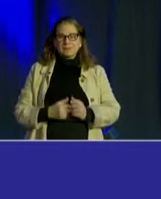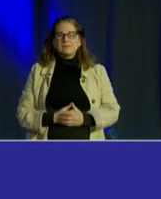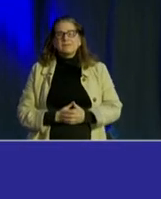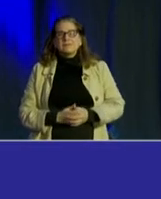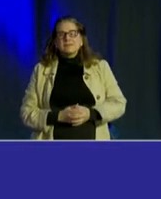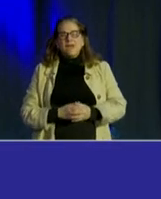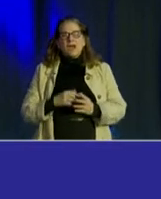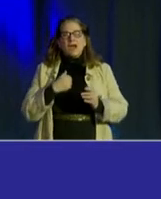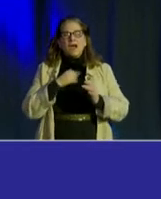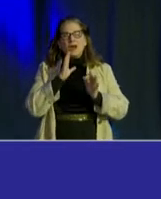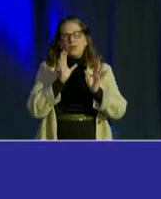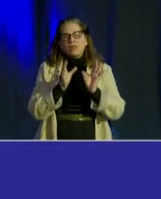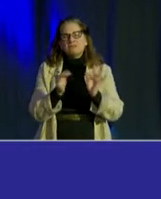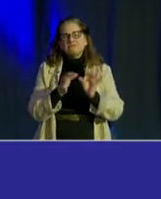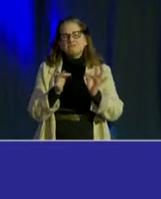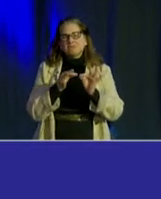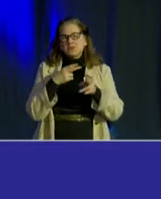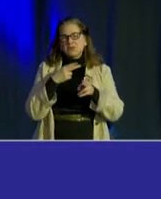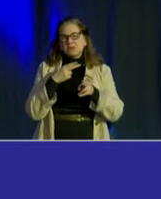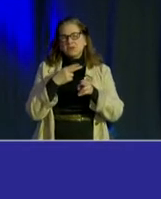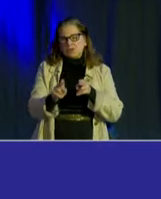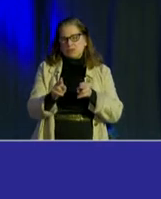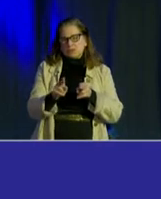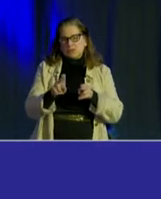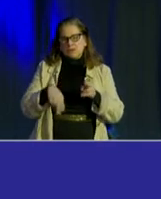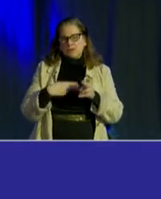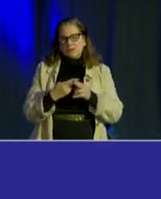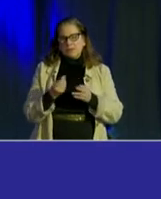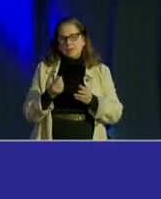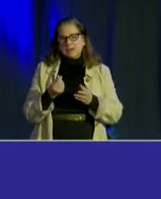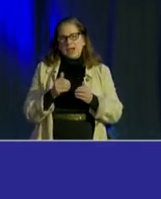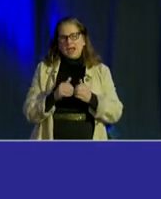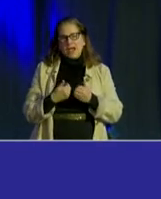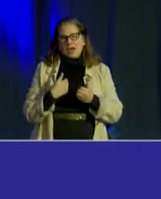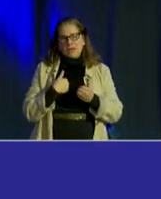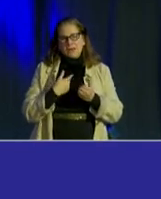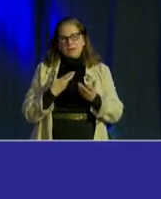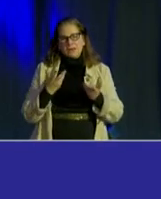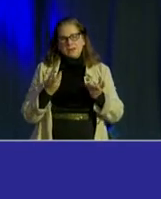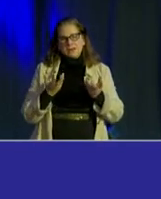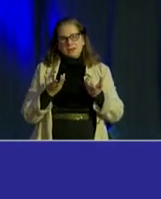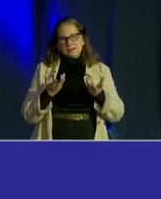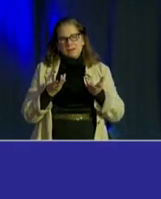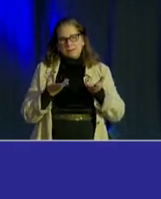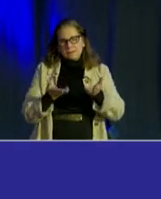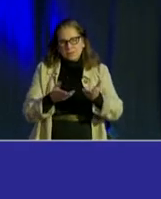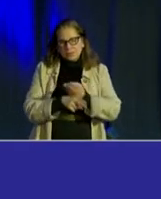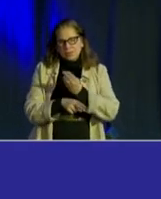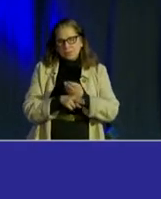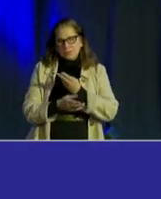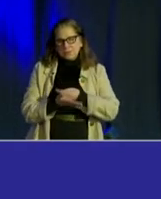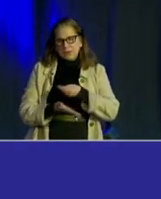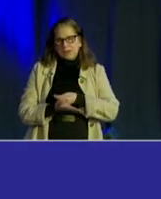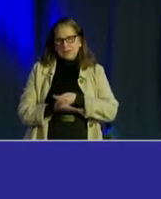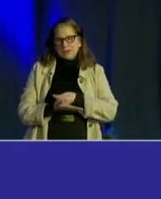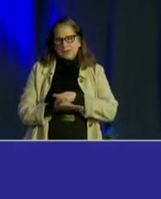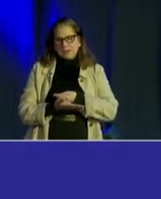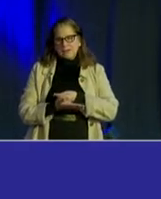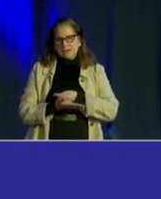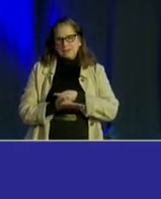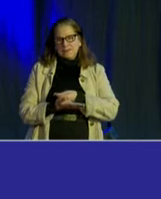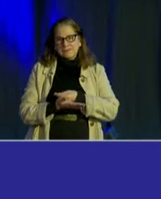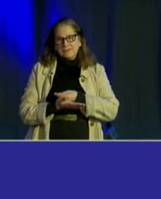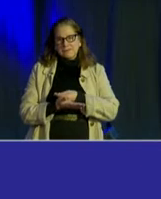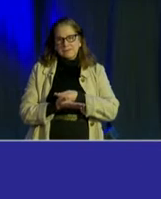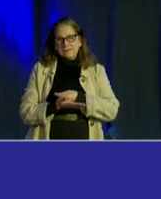process and how our schedule works to deliver our budget. So we are always excited to kick off the annual budget process each